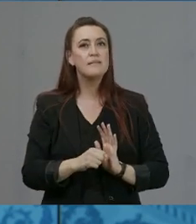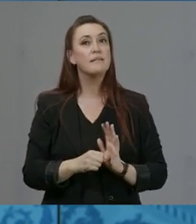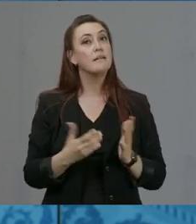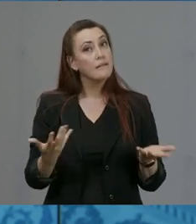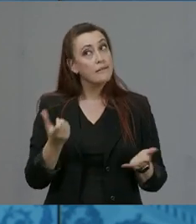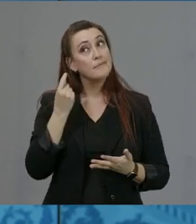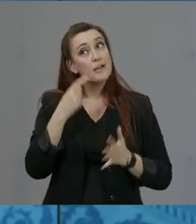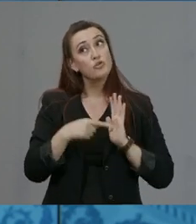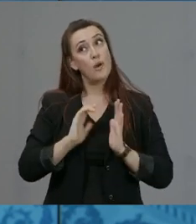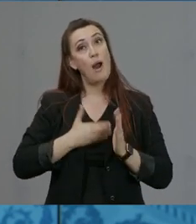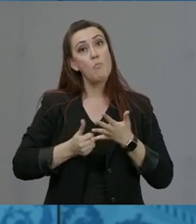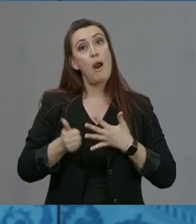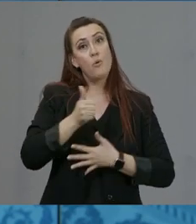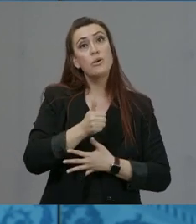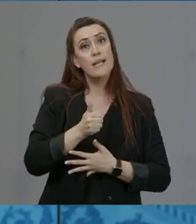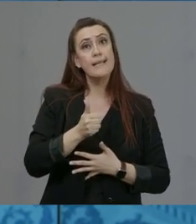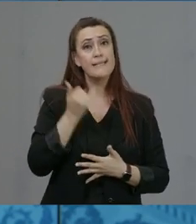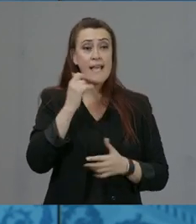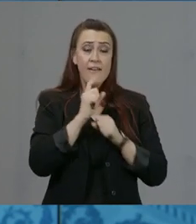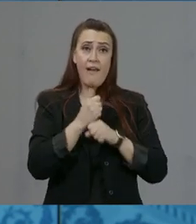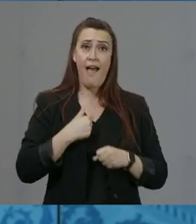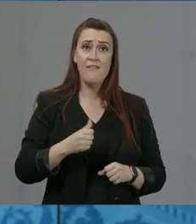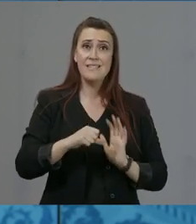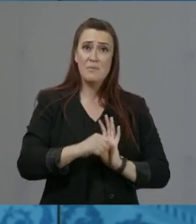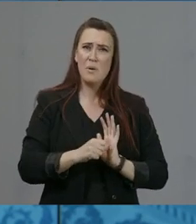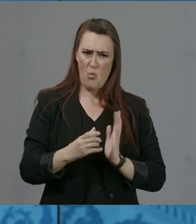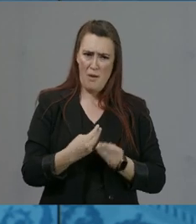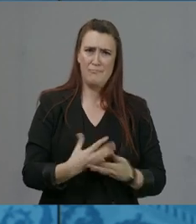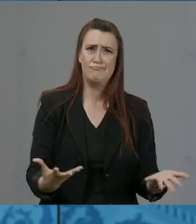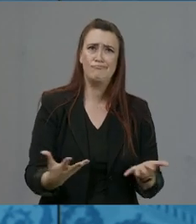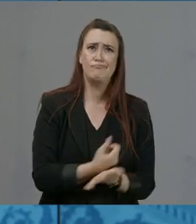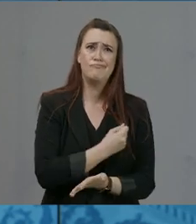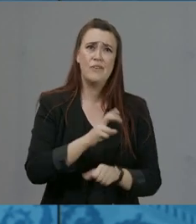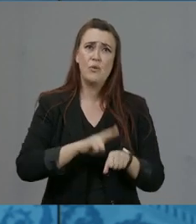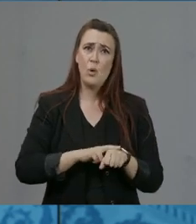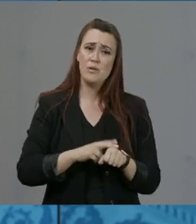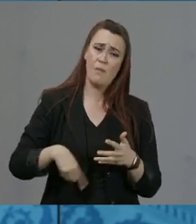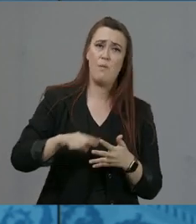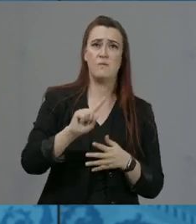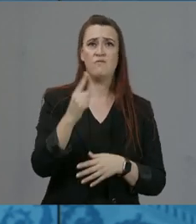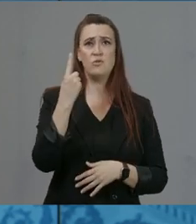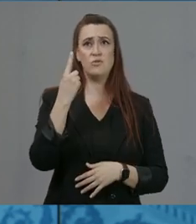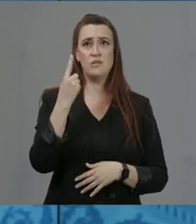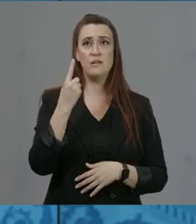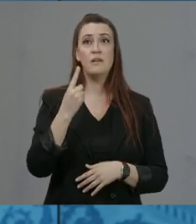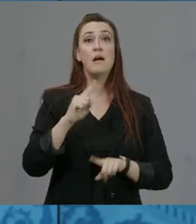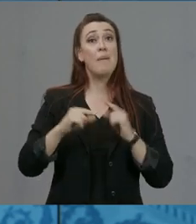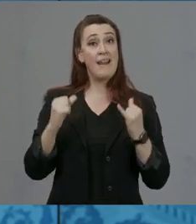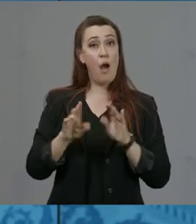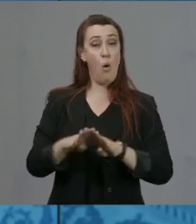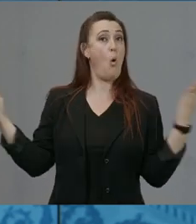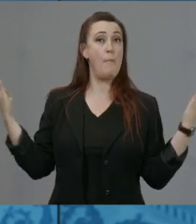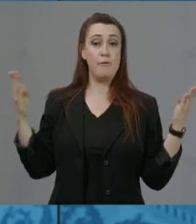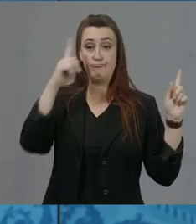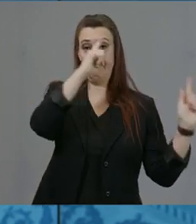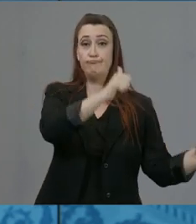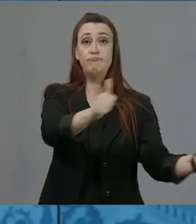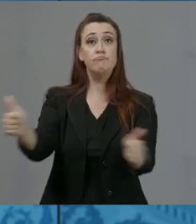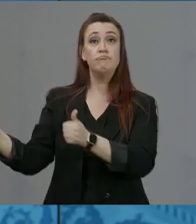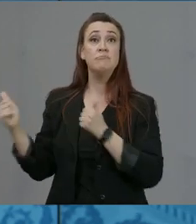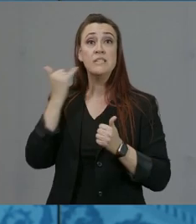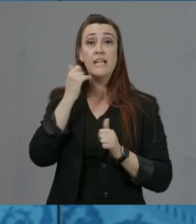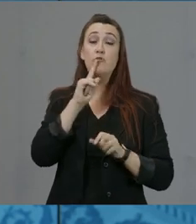along with the people on the front lines. Now we've opened that up wide open if you believe you've been